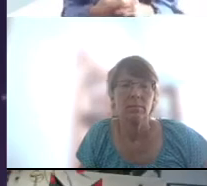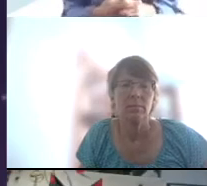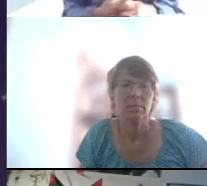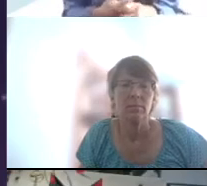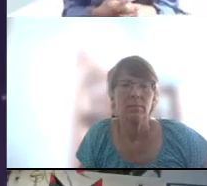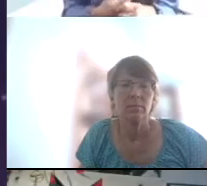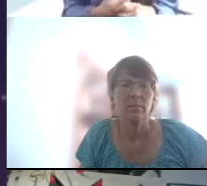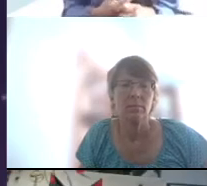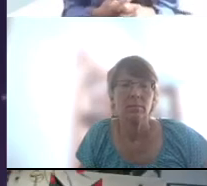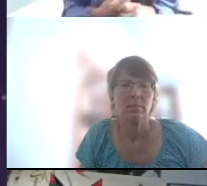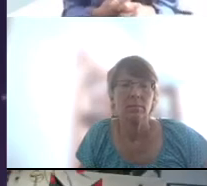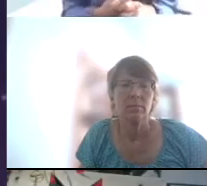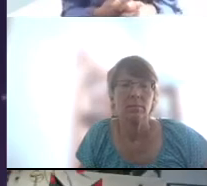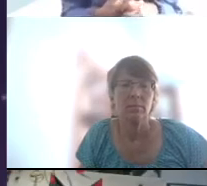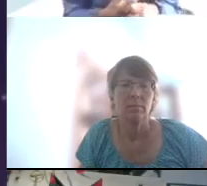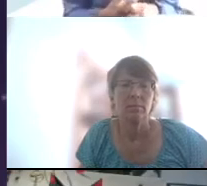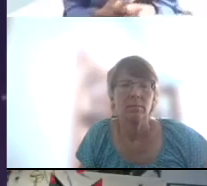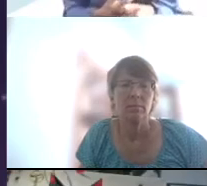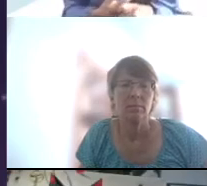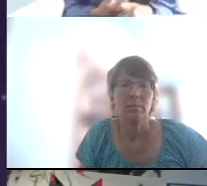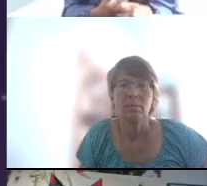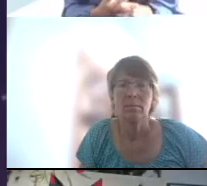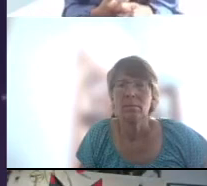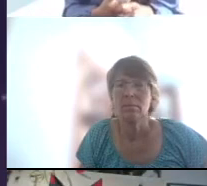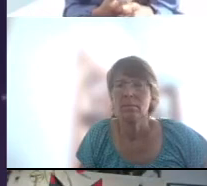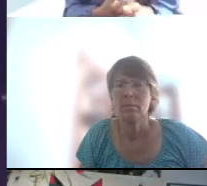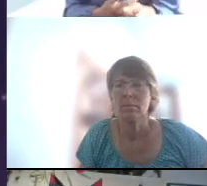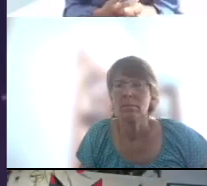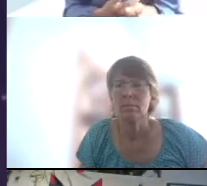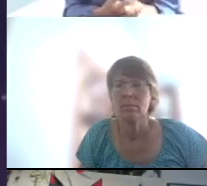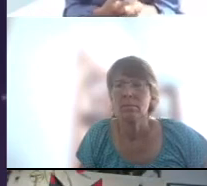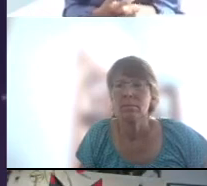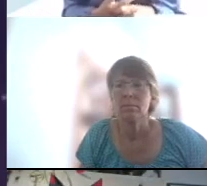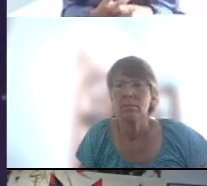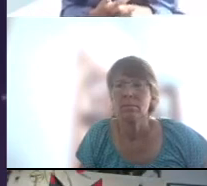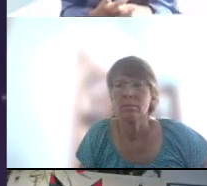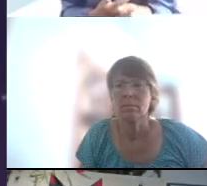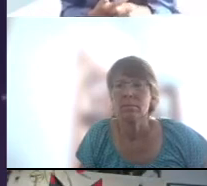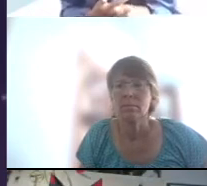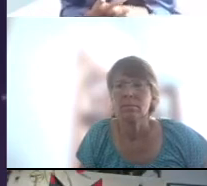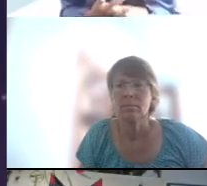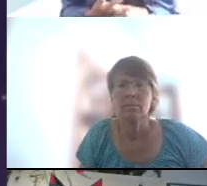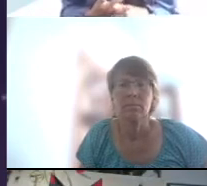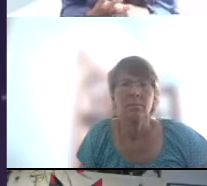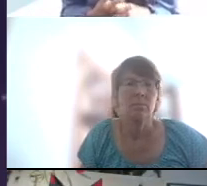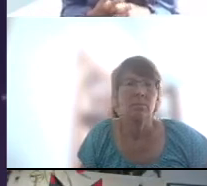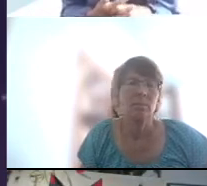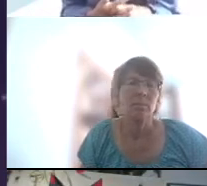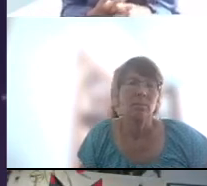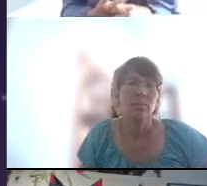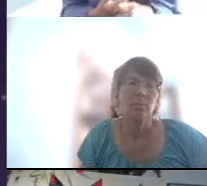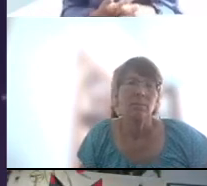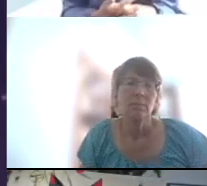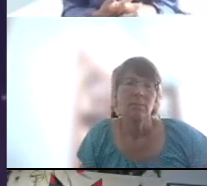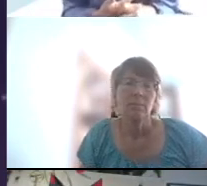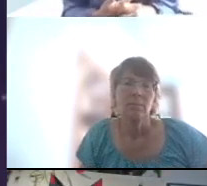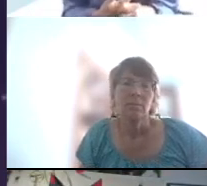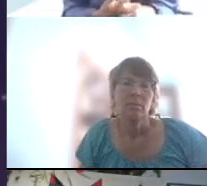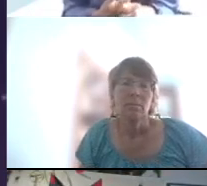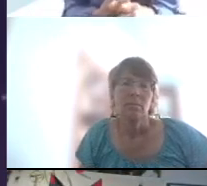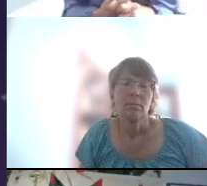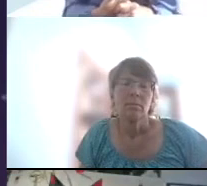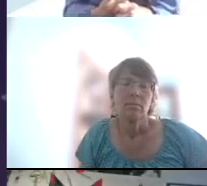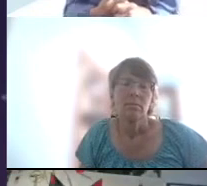cultures and languages are still thriving, and we have much to learn from this. The recent vaccine rollout for Indigenous communities is an